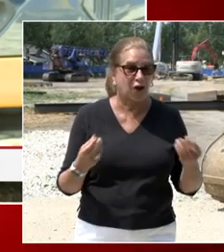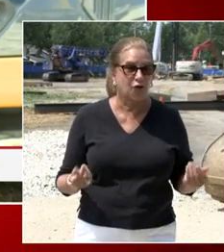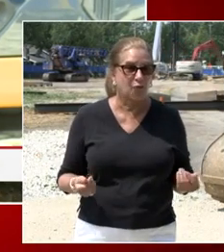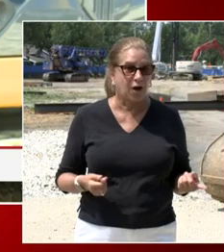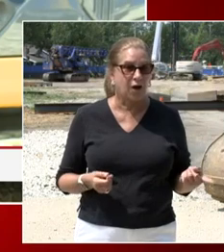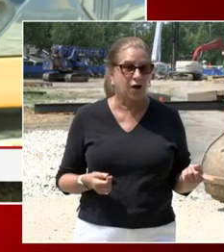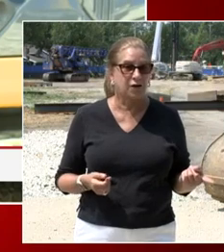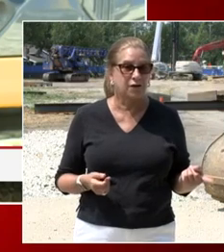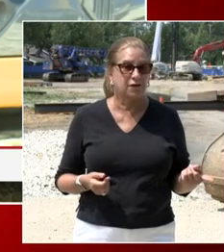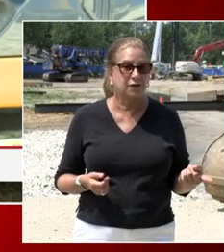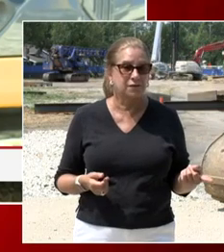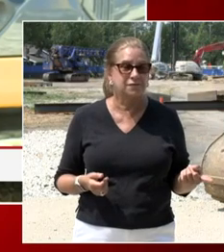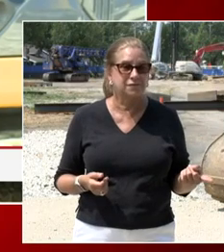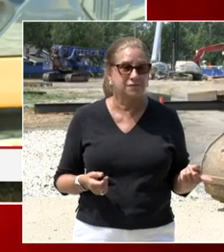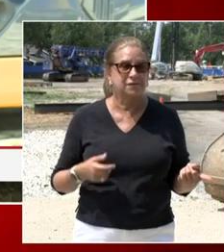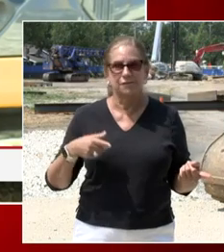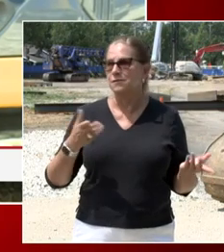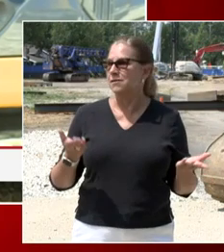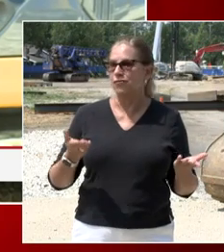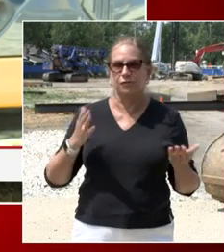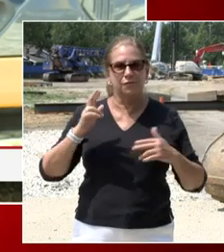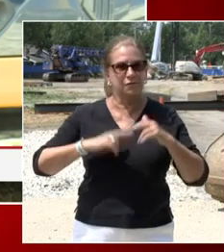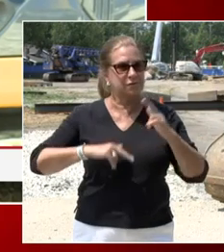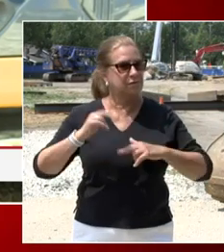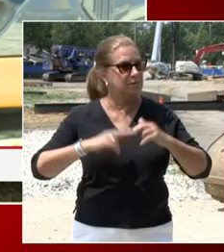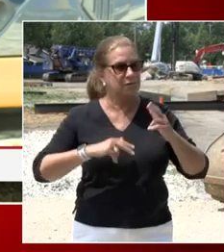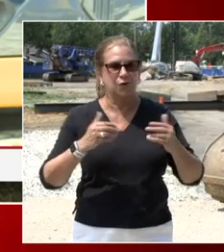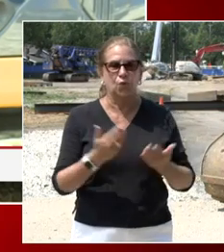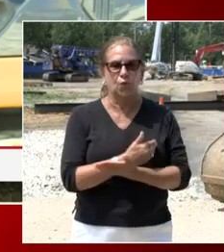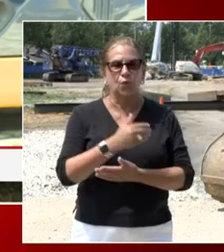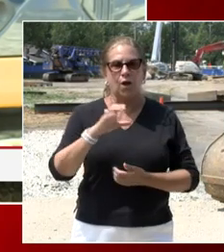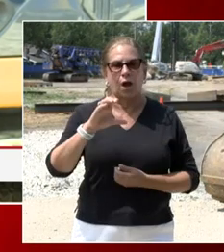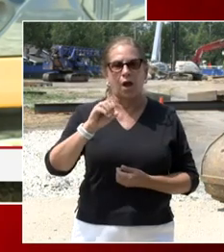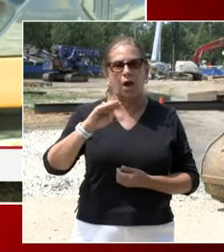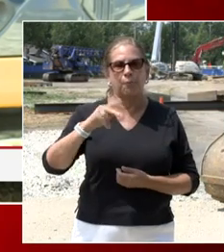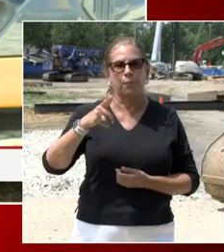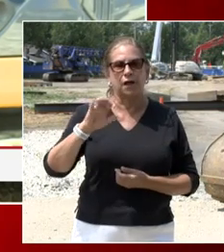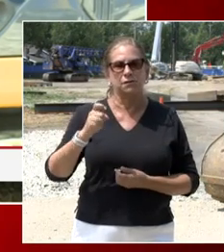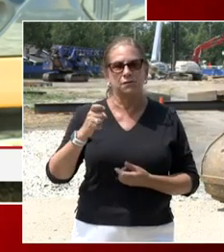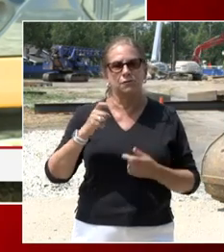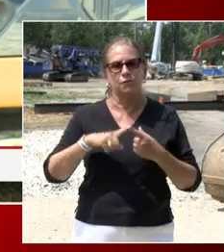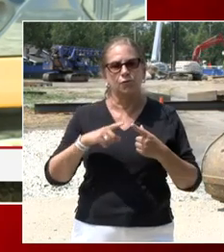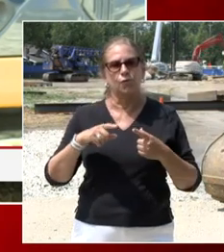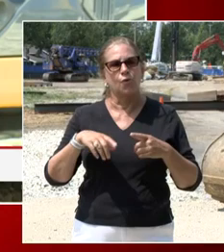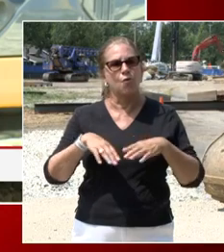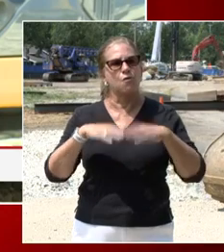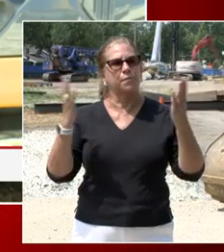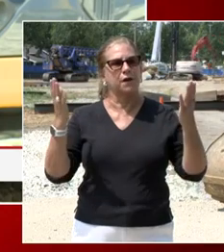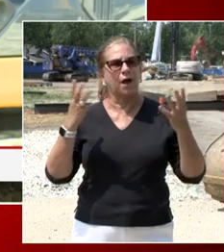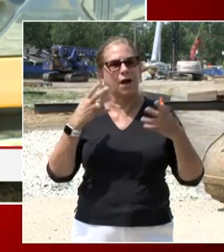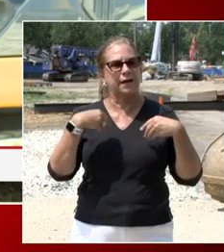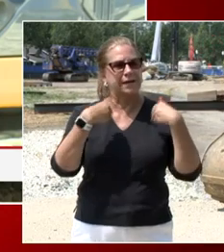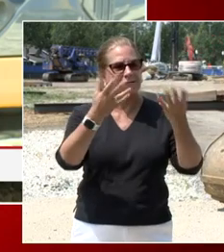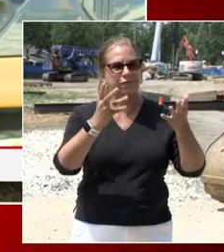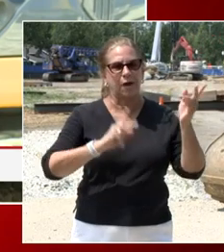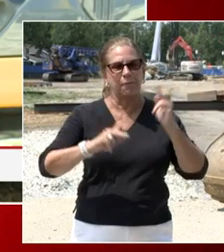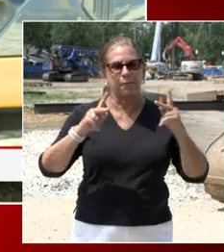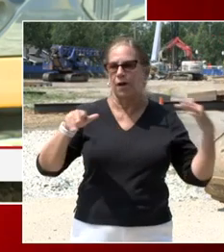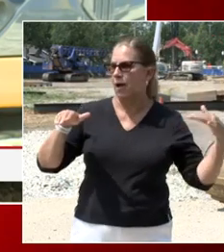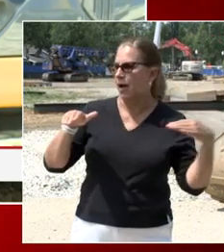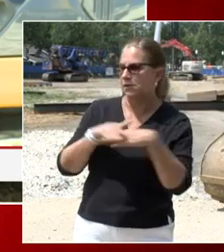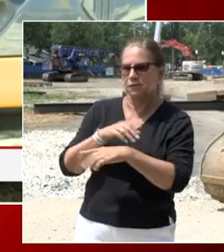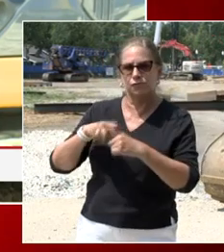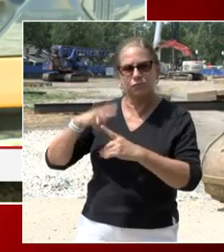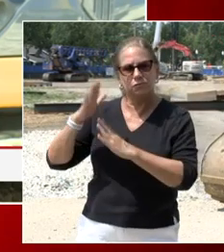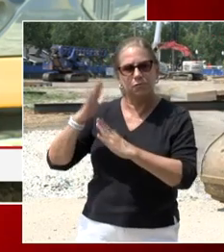complex, which will expand access to quality care for district residents as